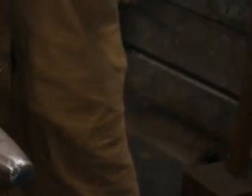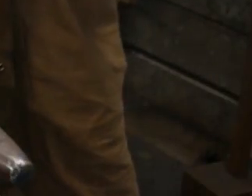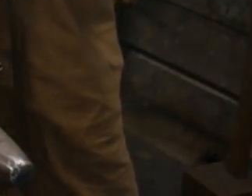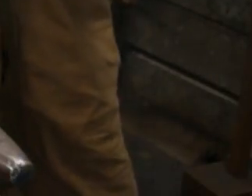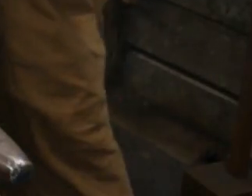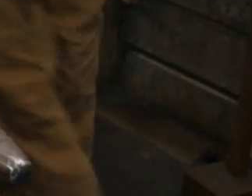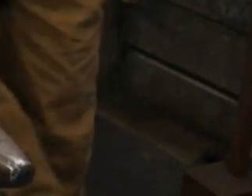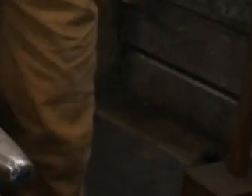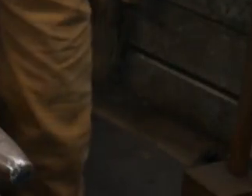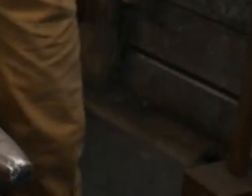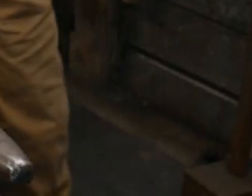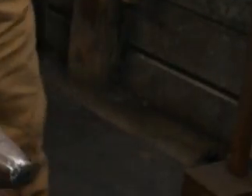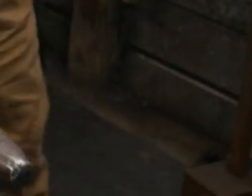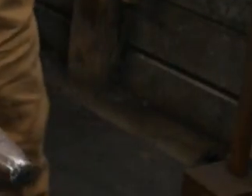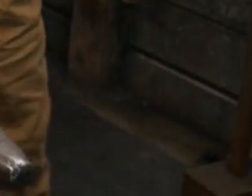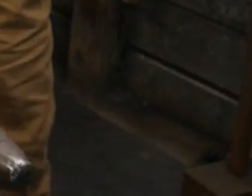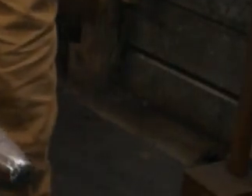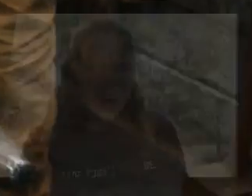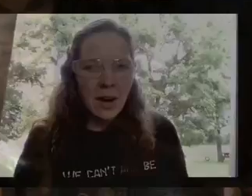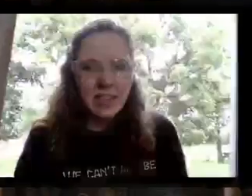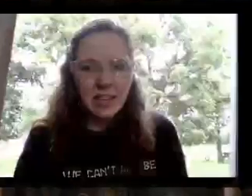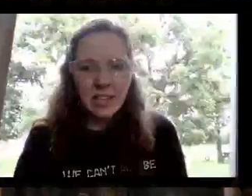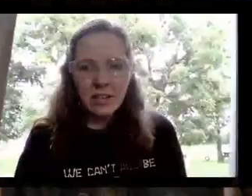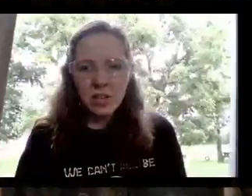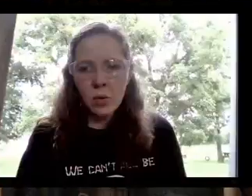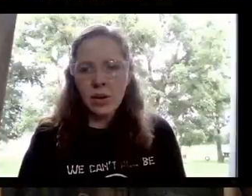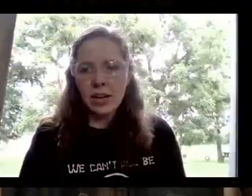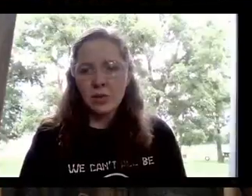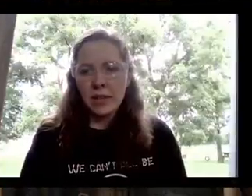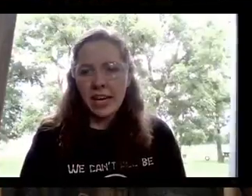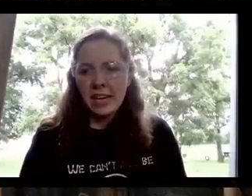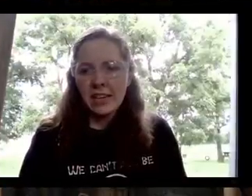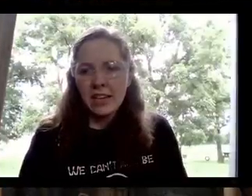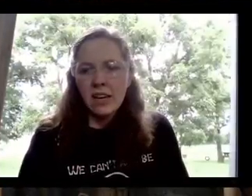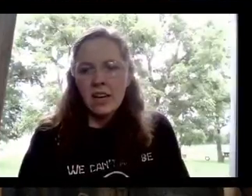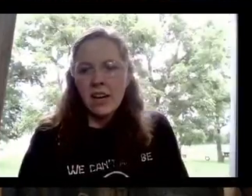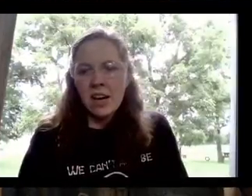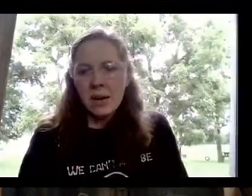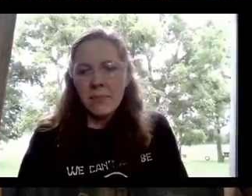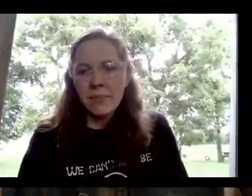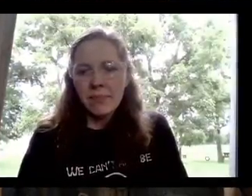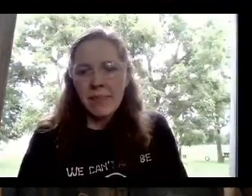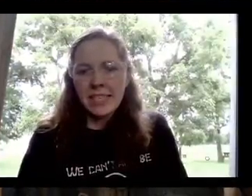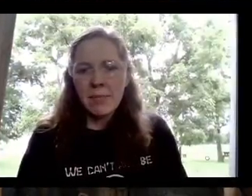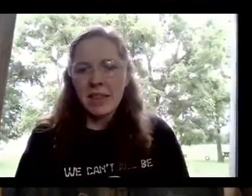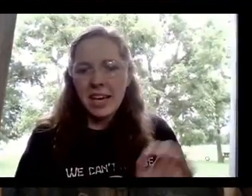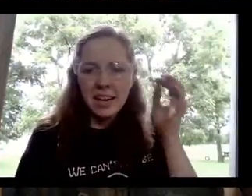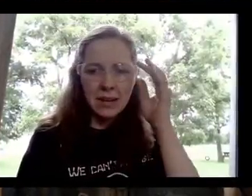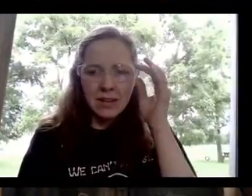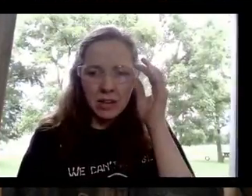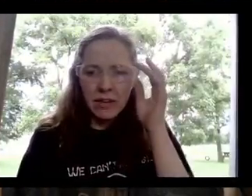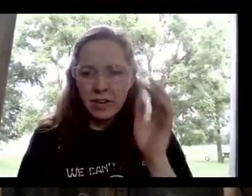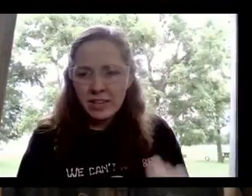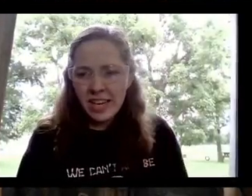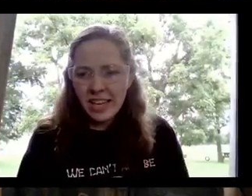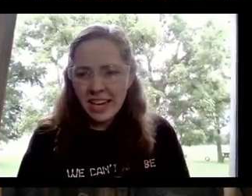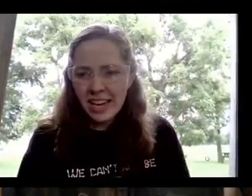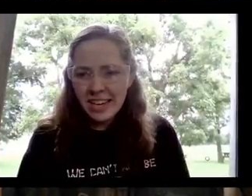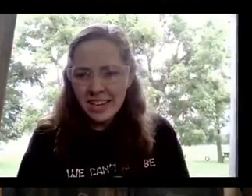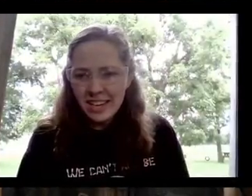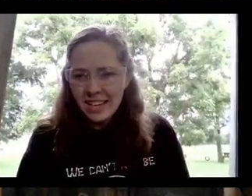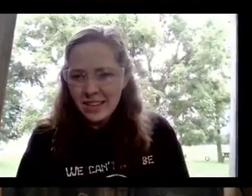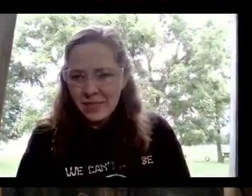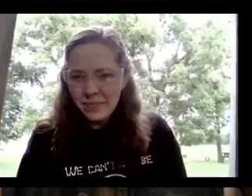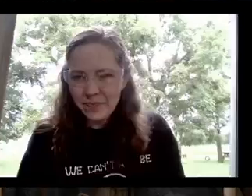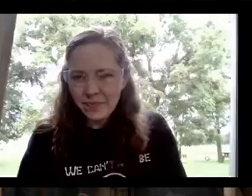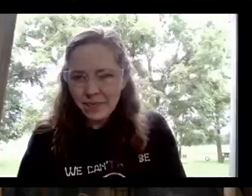You'll have to say what size that was again. I missed the comment. I think you said it was quarter inch plate by something. You'll have to say that again.